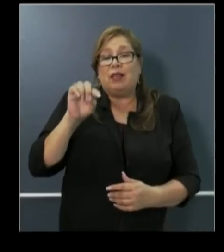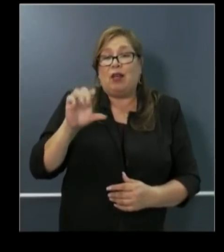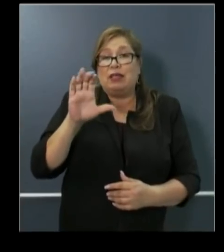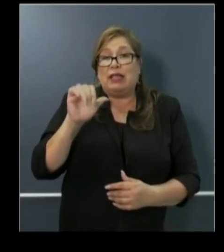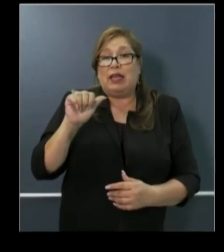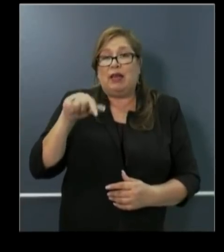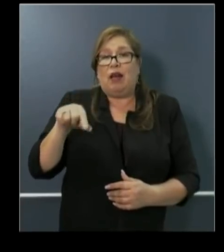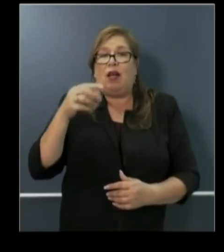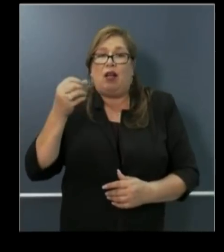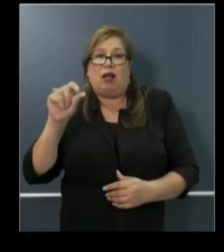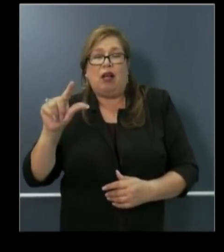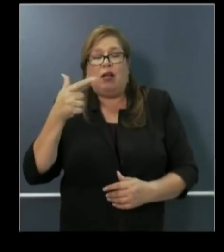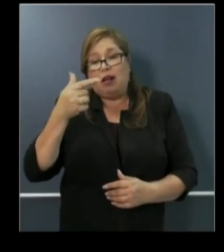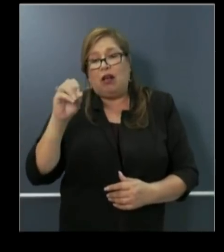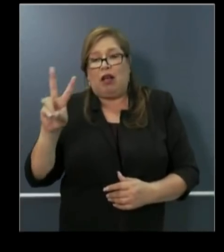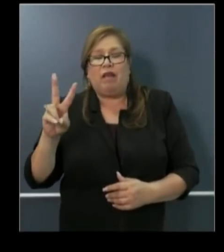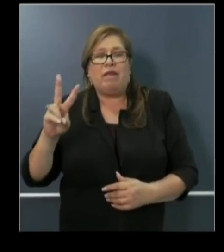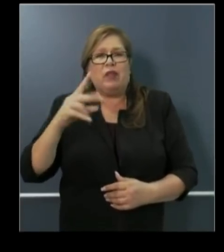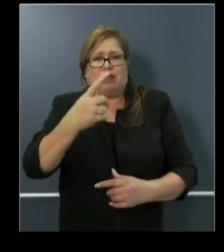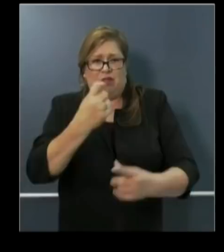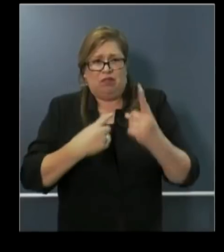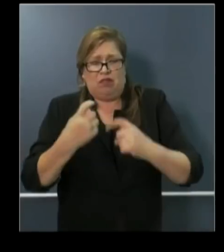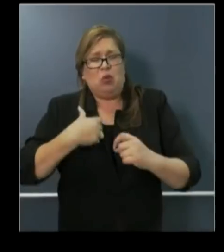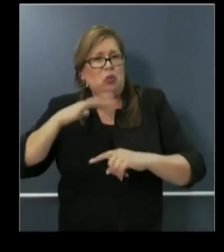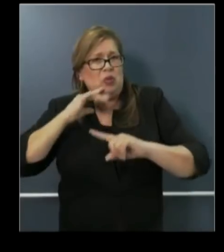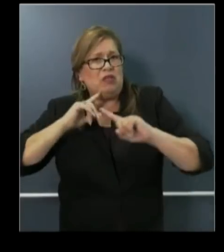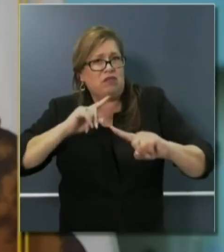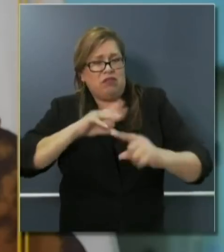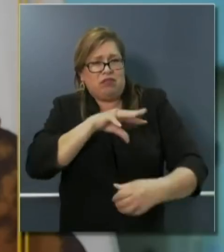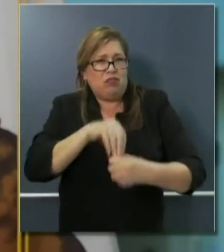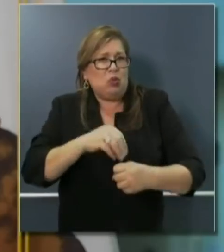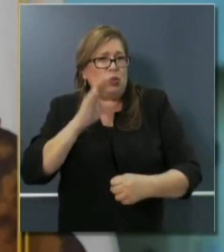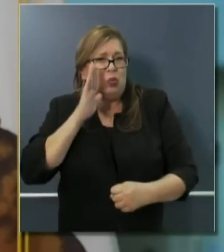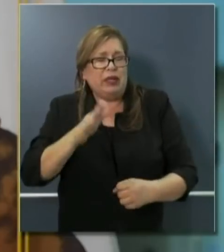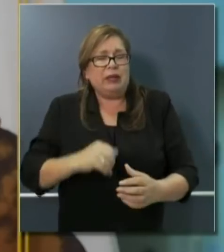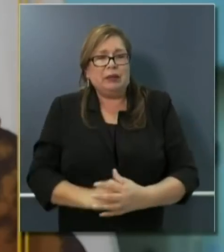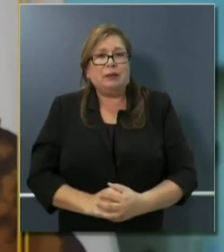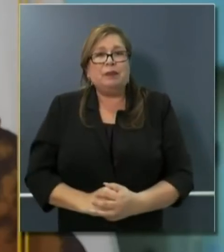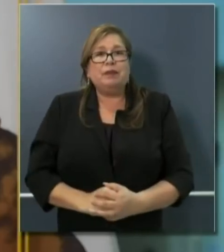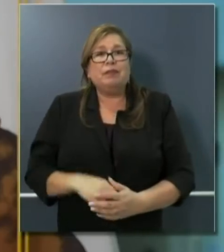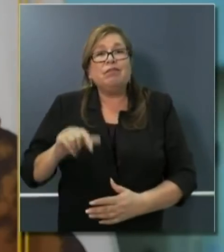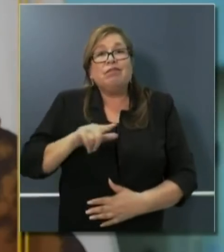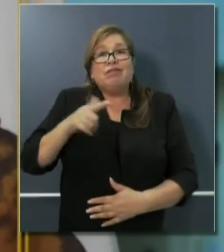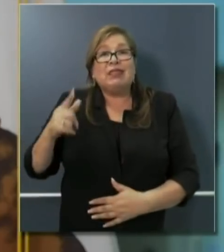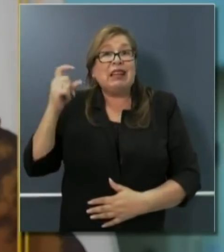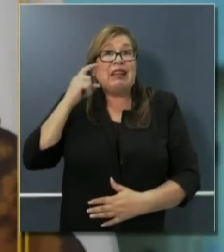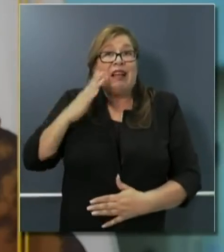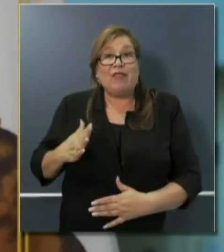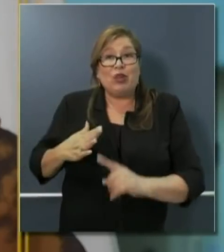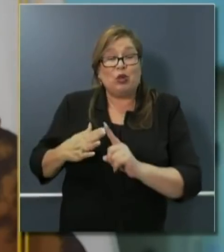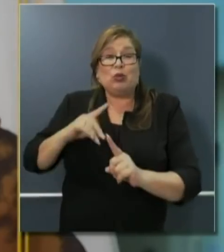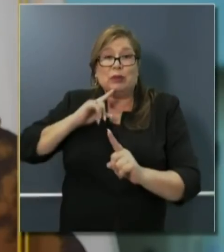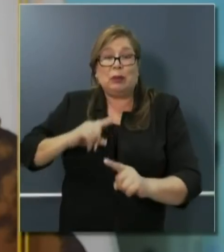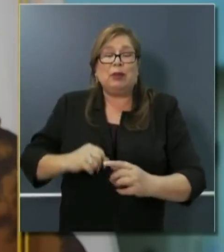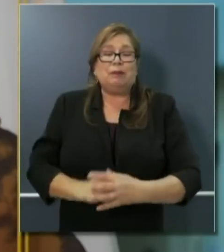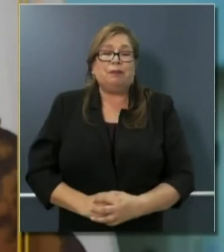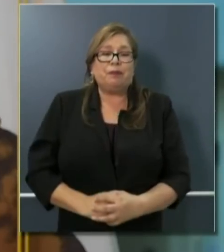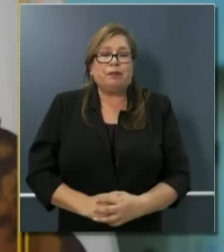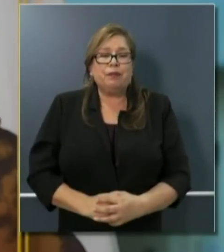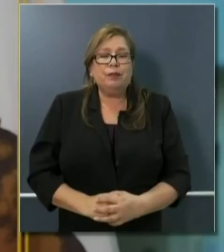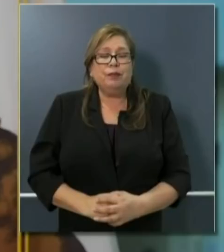covid19.cde.ca.gov, and we'll stay in this conversation. Thank you, Governor. Thank you. I appreciate you joining us by phone. I'm also very